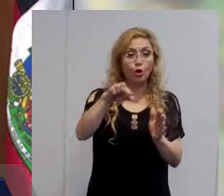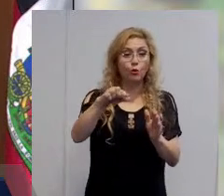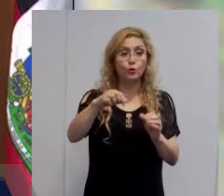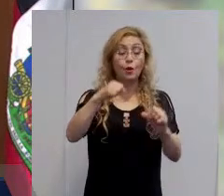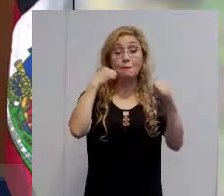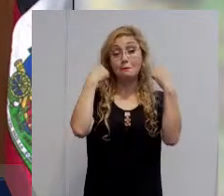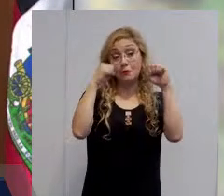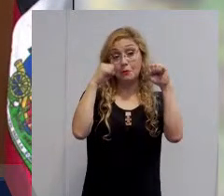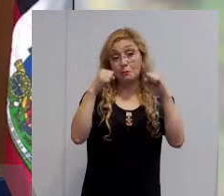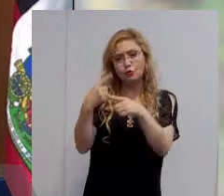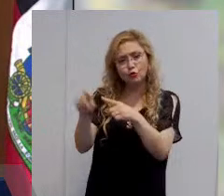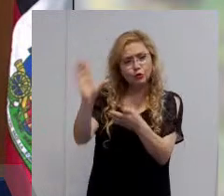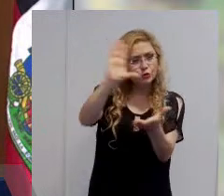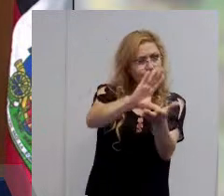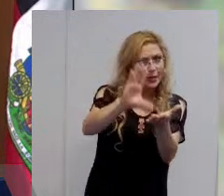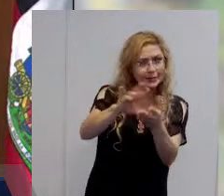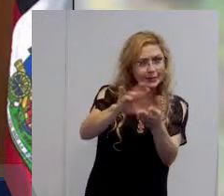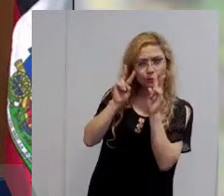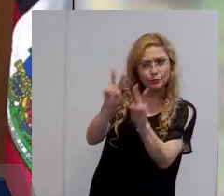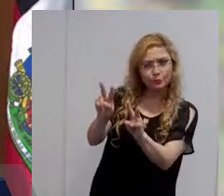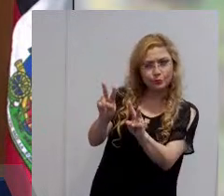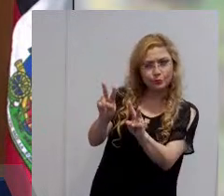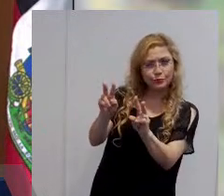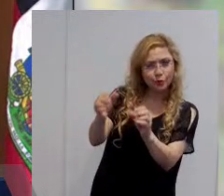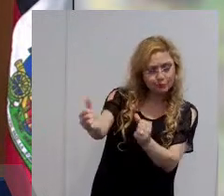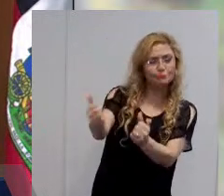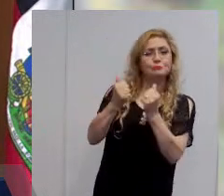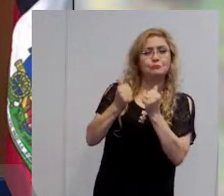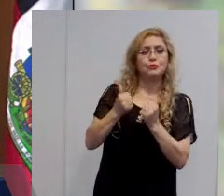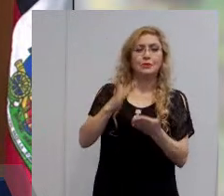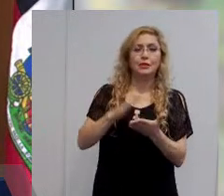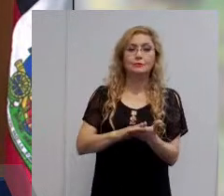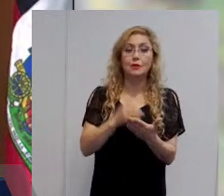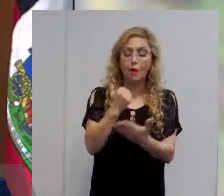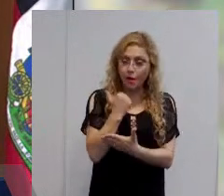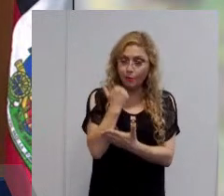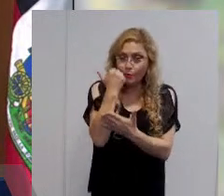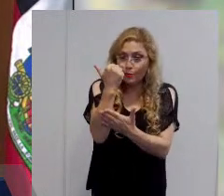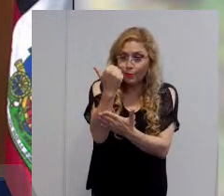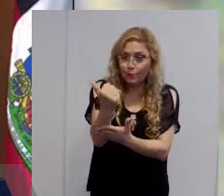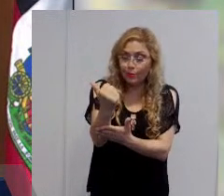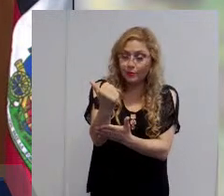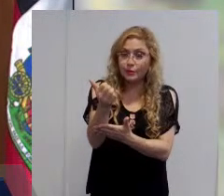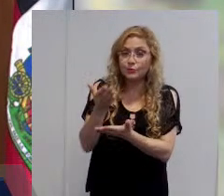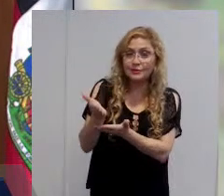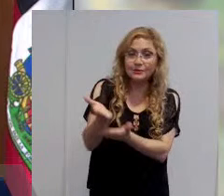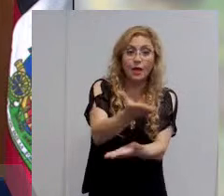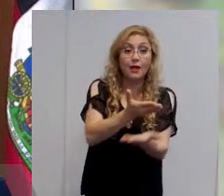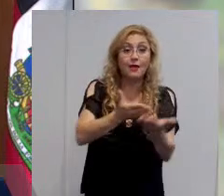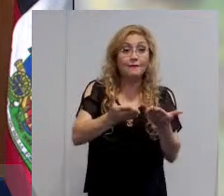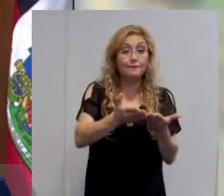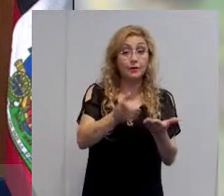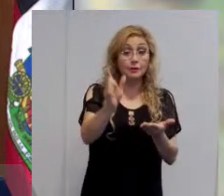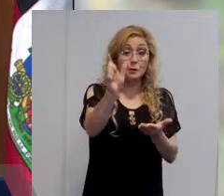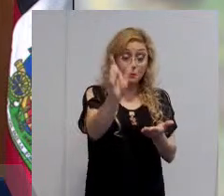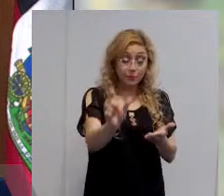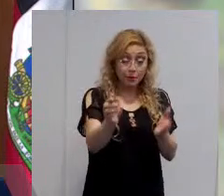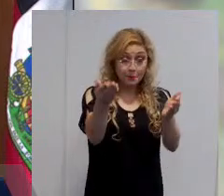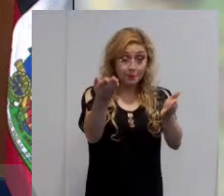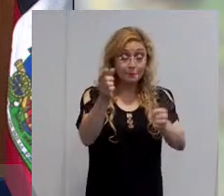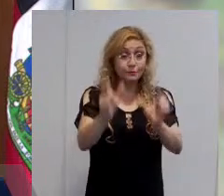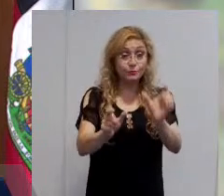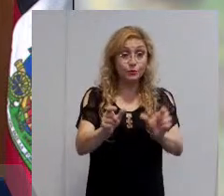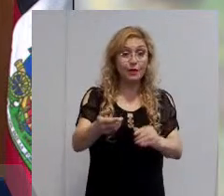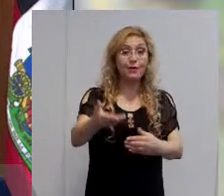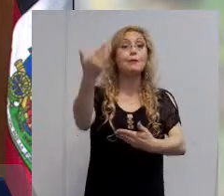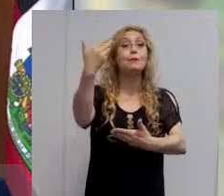example, by way of FAO, and FAO has been very helpful with regard to good practices, and all so that we may